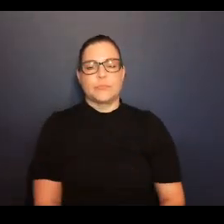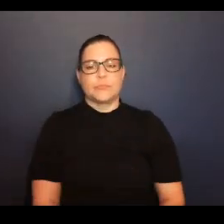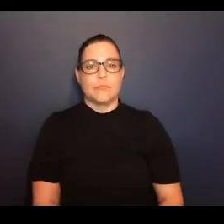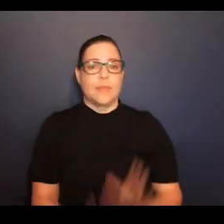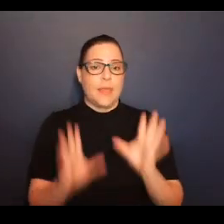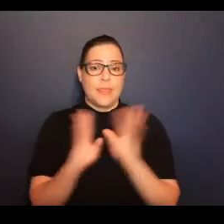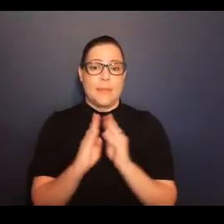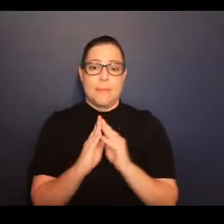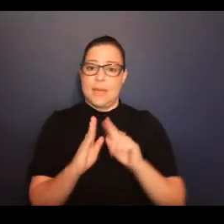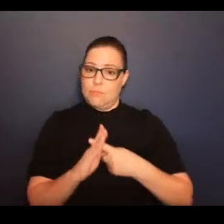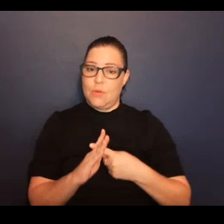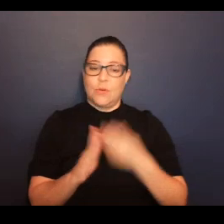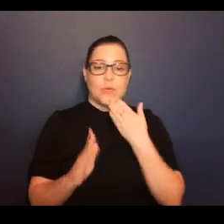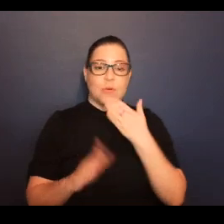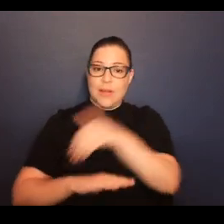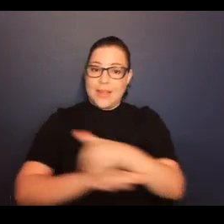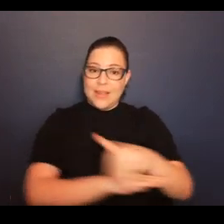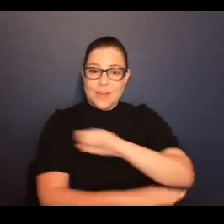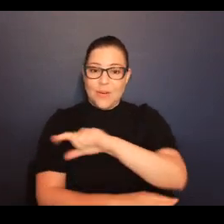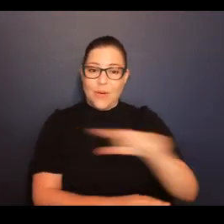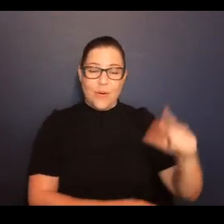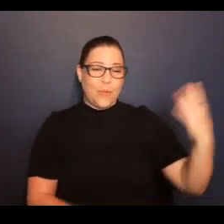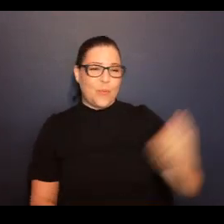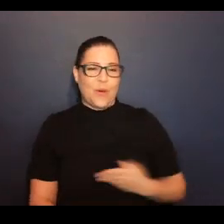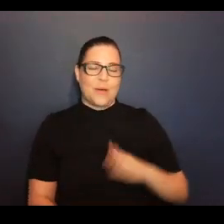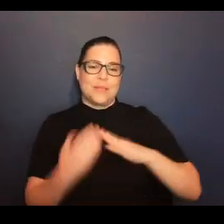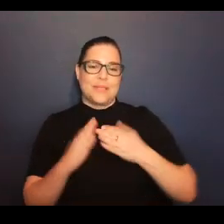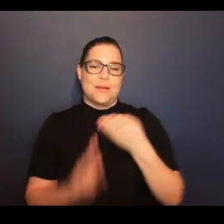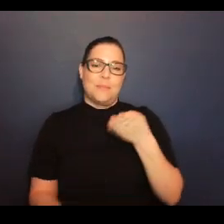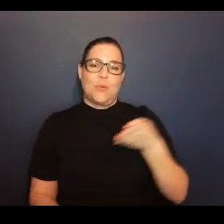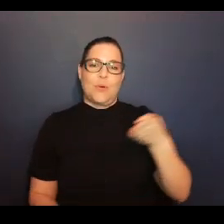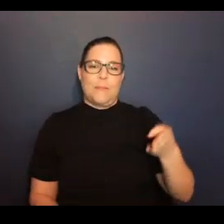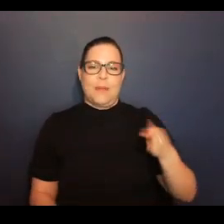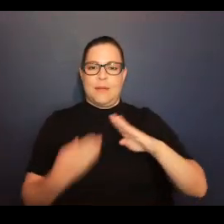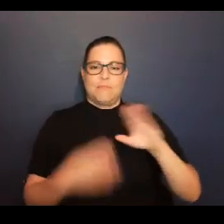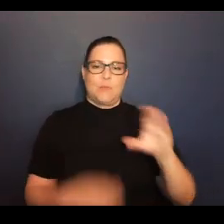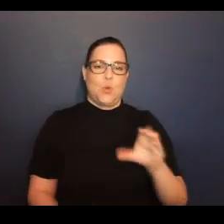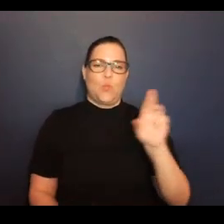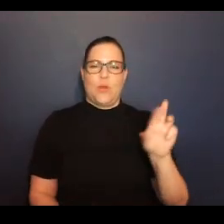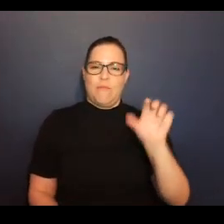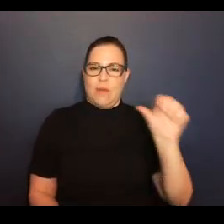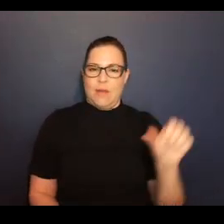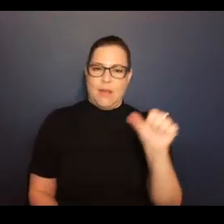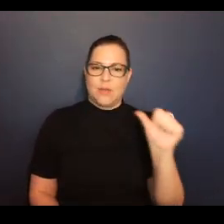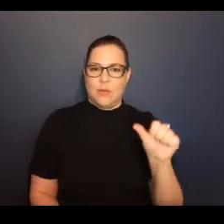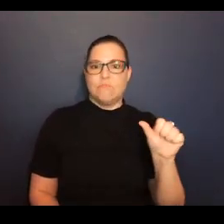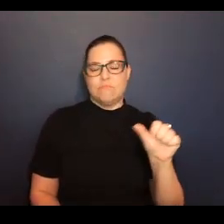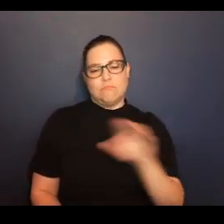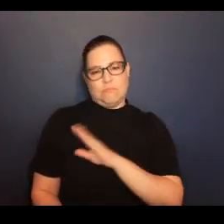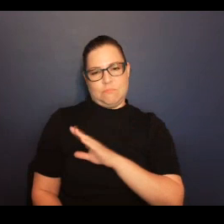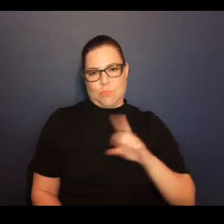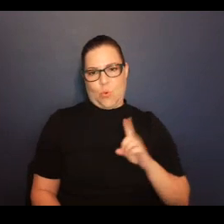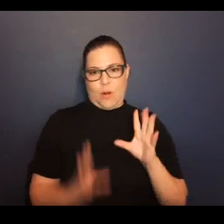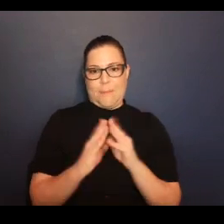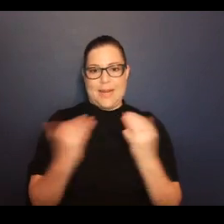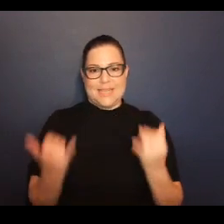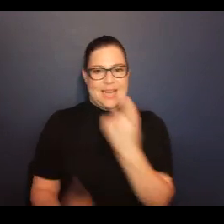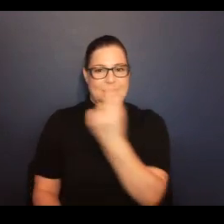This meeting is called to order. Good evening, everybody, and welcome to the City of Boynton Beach Community Redevelopment Agency Board Meeting. Today is